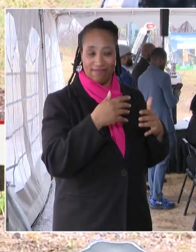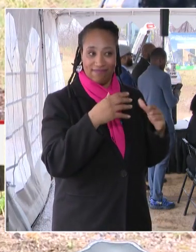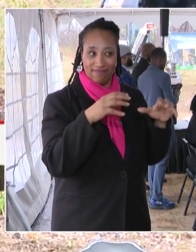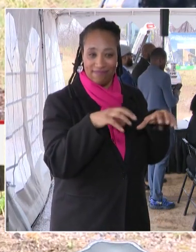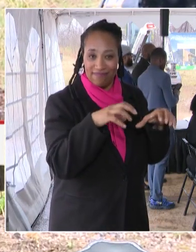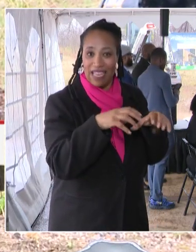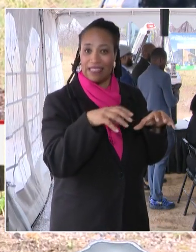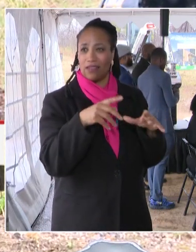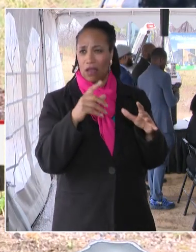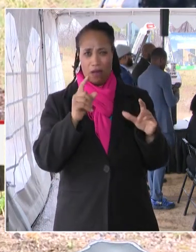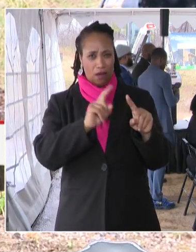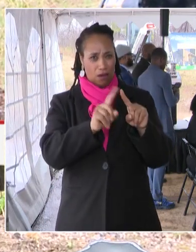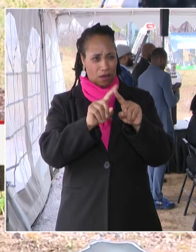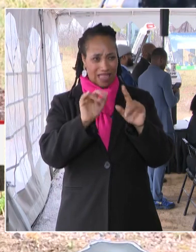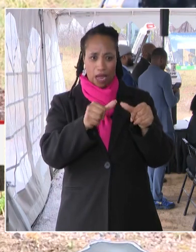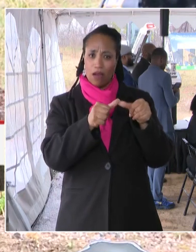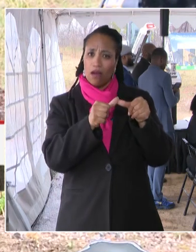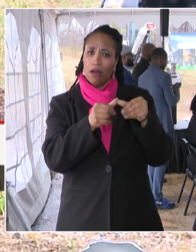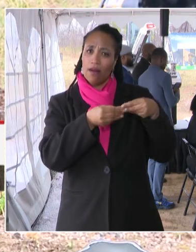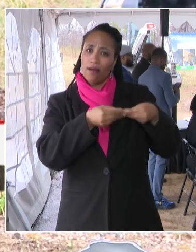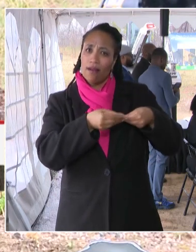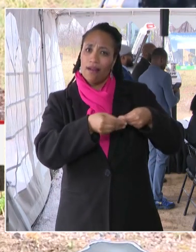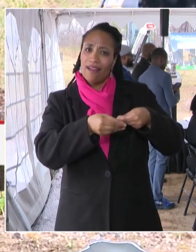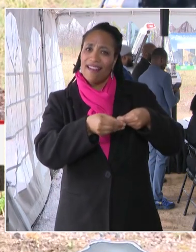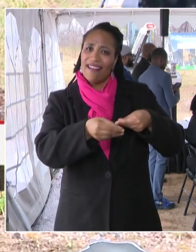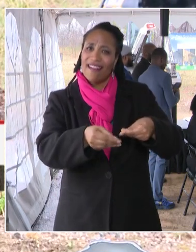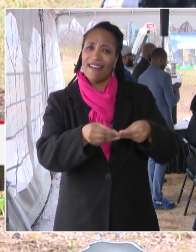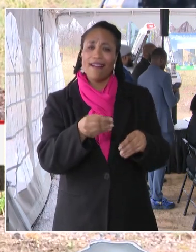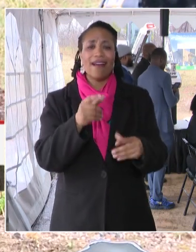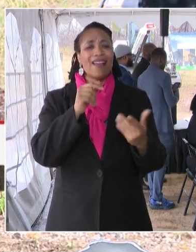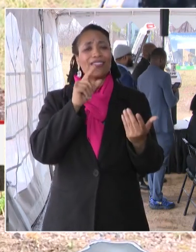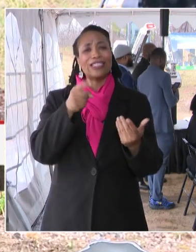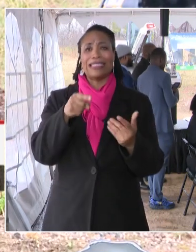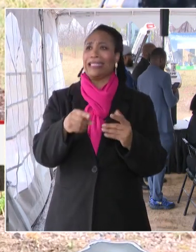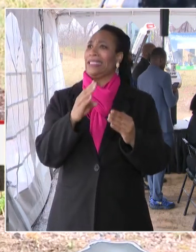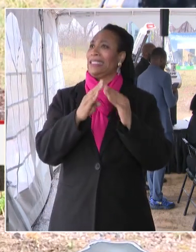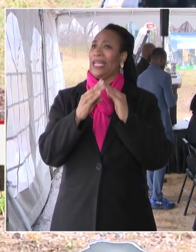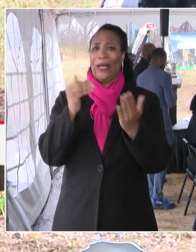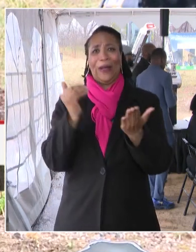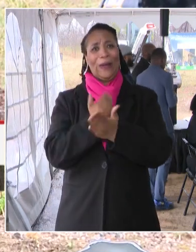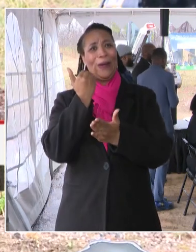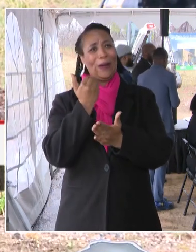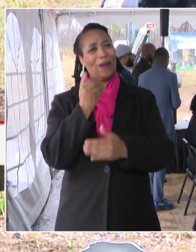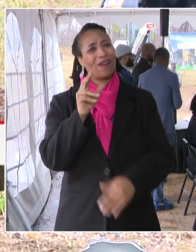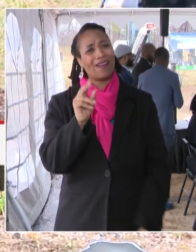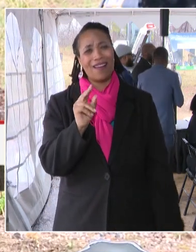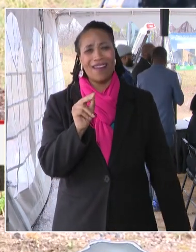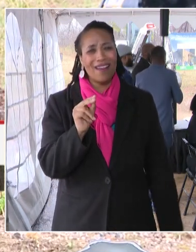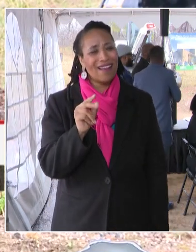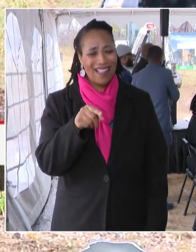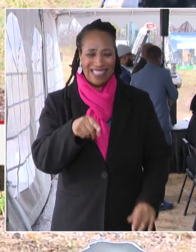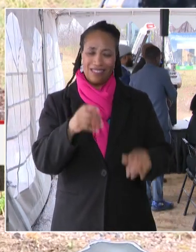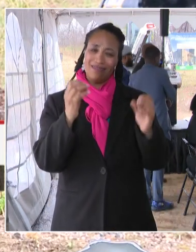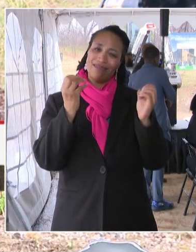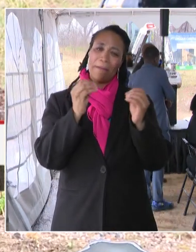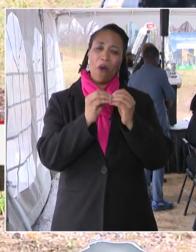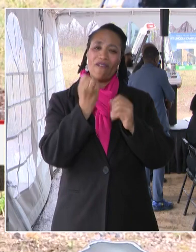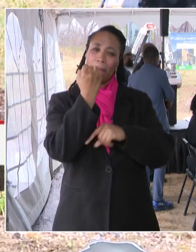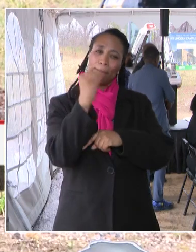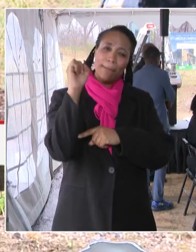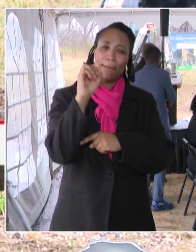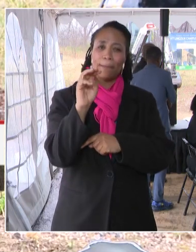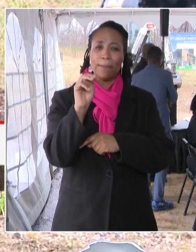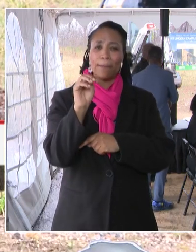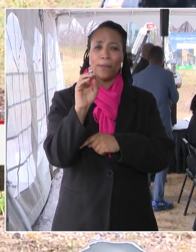This is a movement. Fort Lincoln is a movement. And Smokey, regardless of what